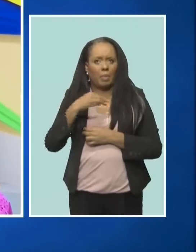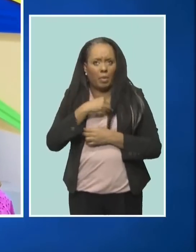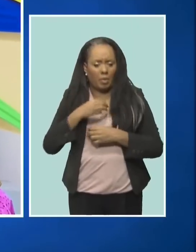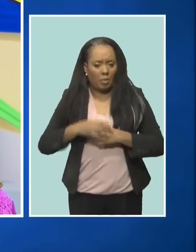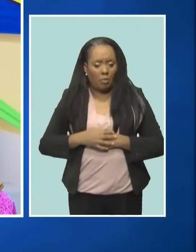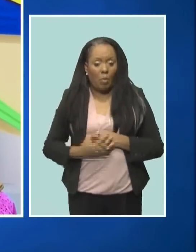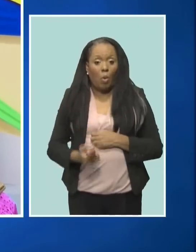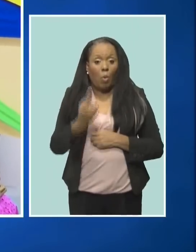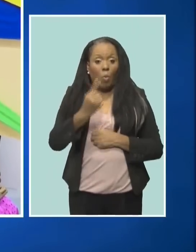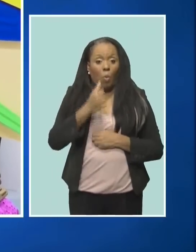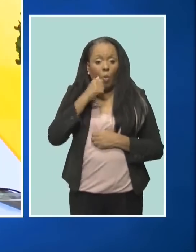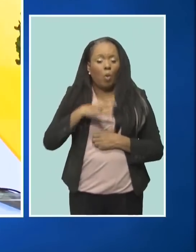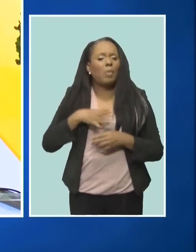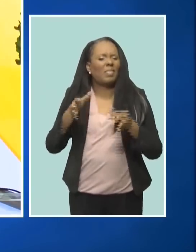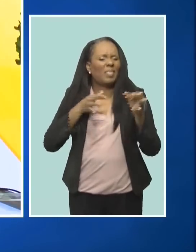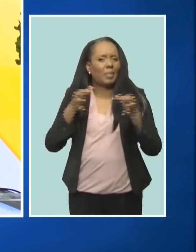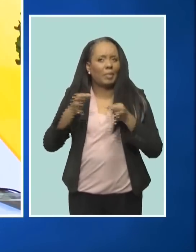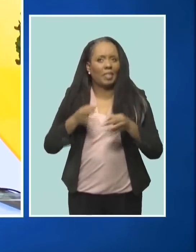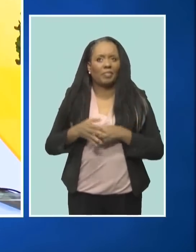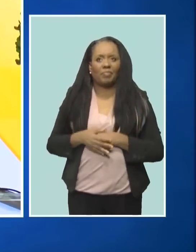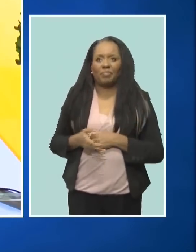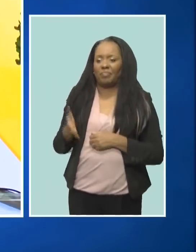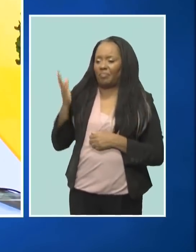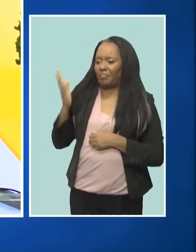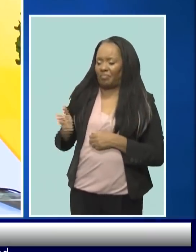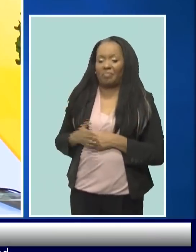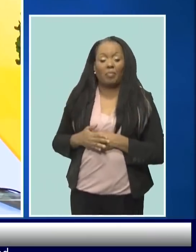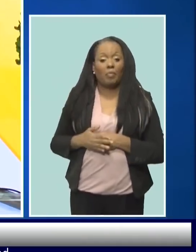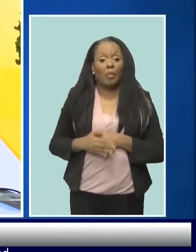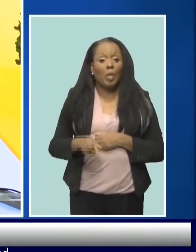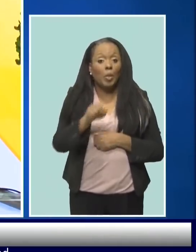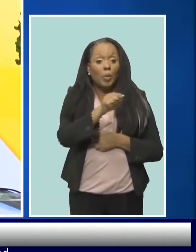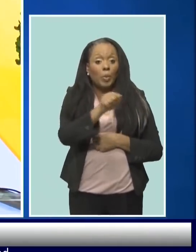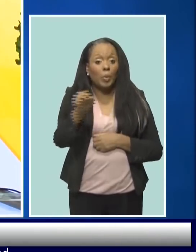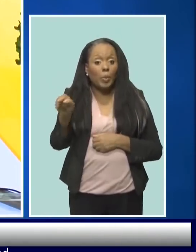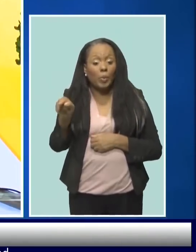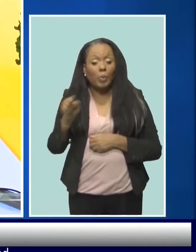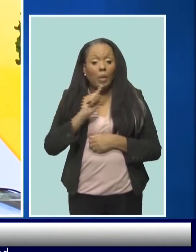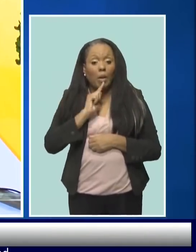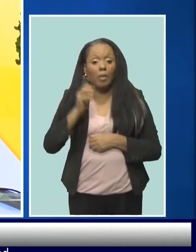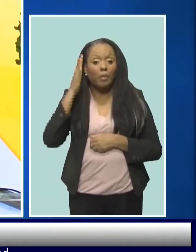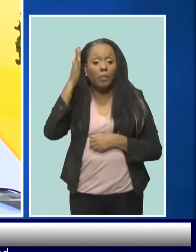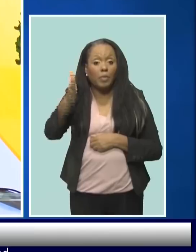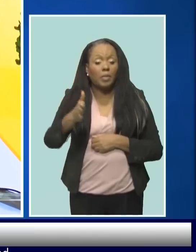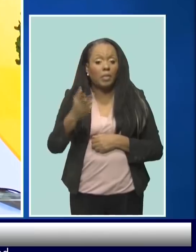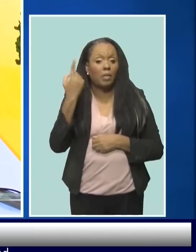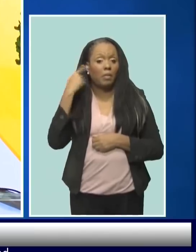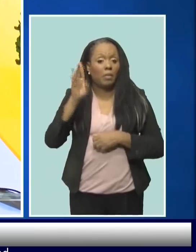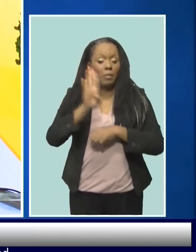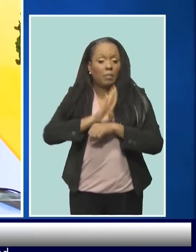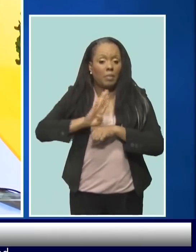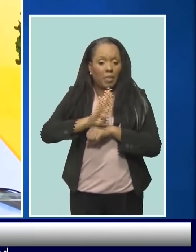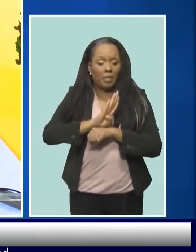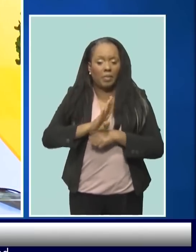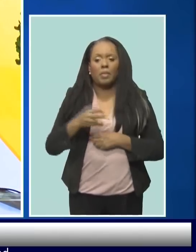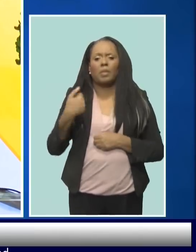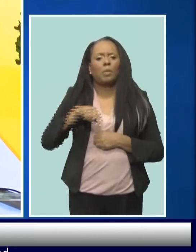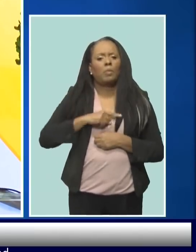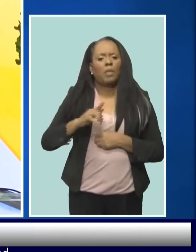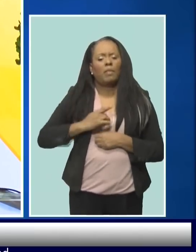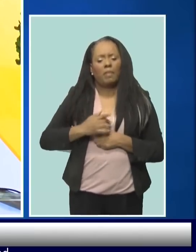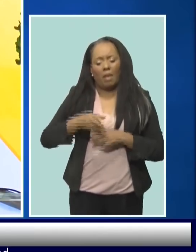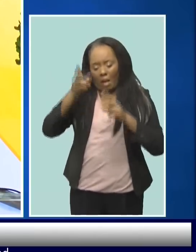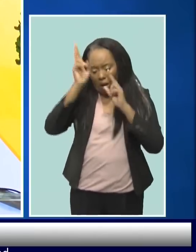O'Neill Dorn explains. You are the future of Barbados, and we are honored to be part of